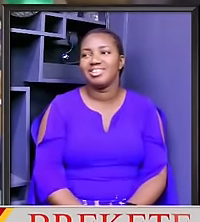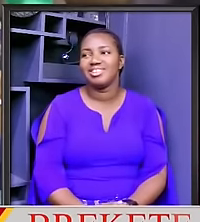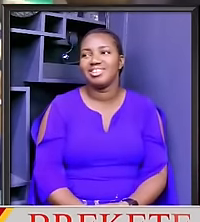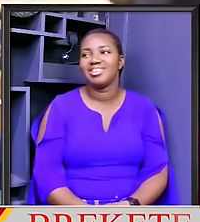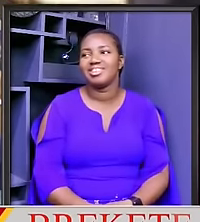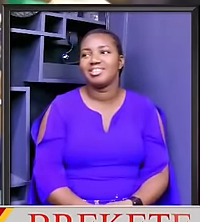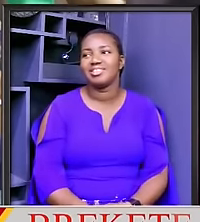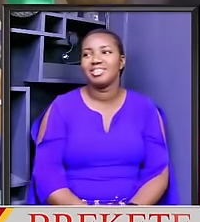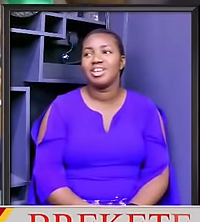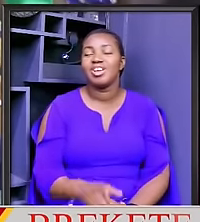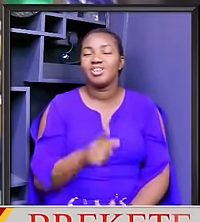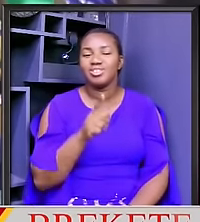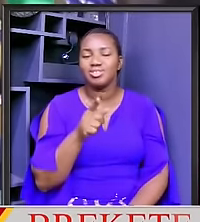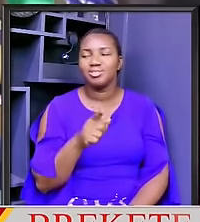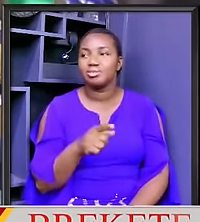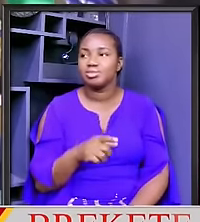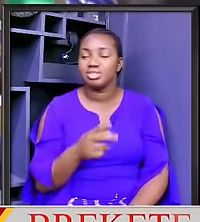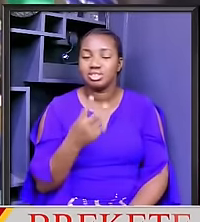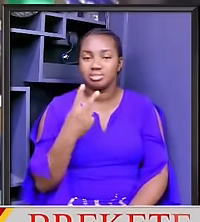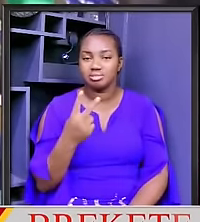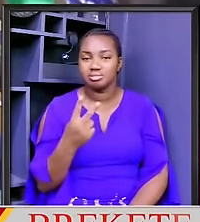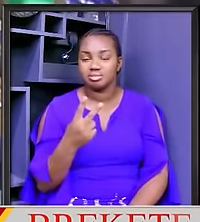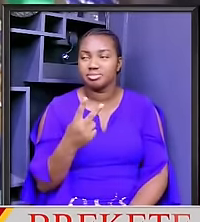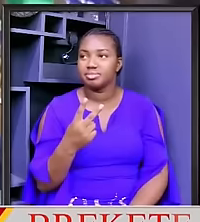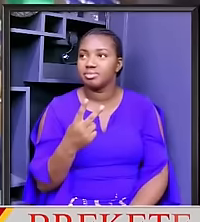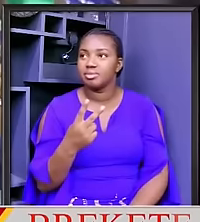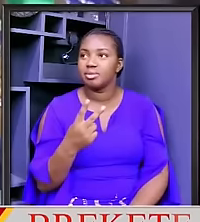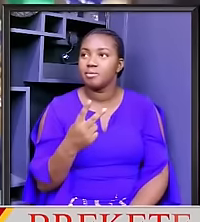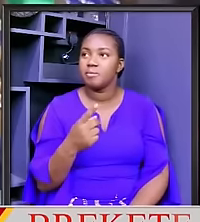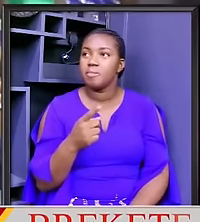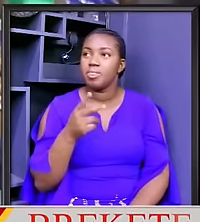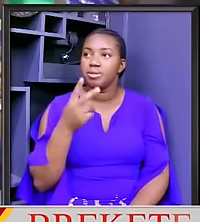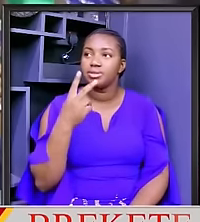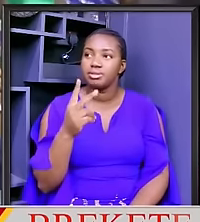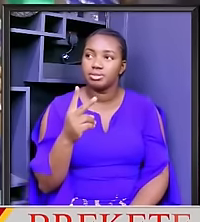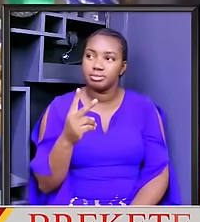So, make when they talk, see, the world, you see,